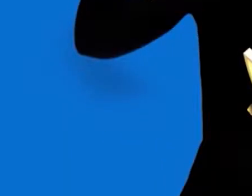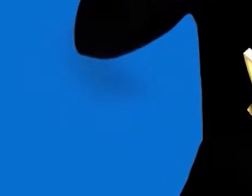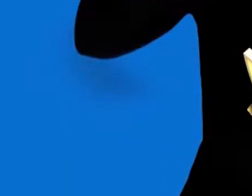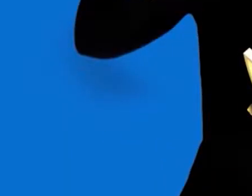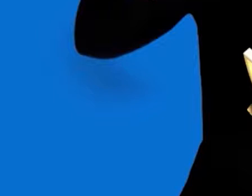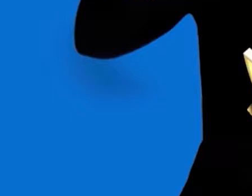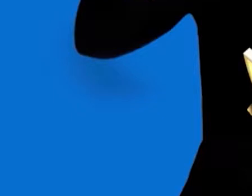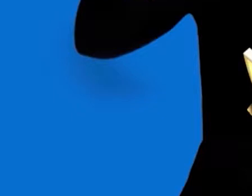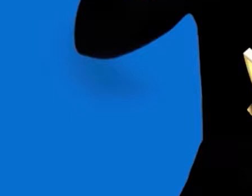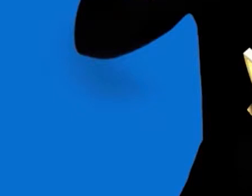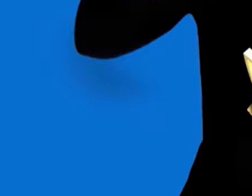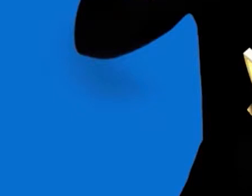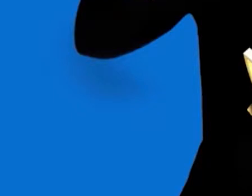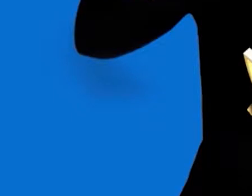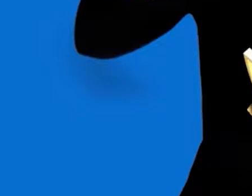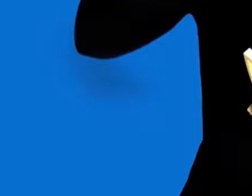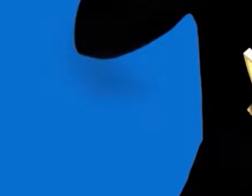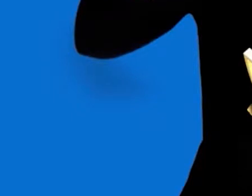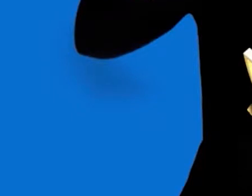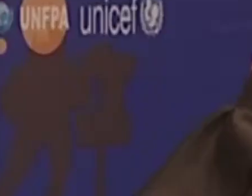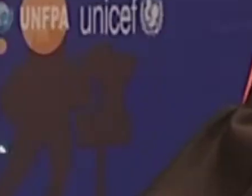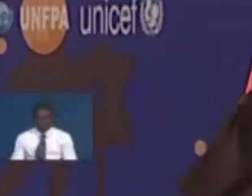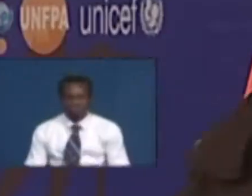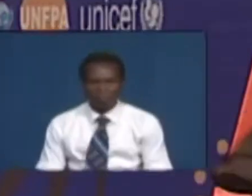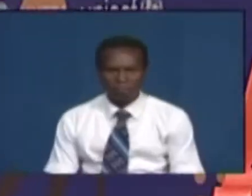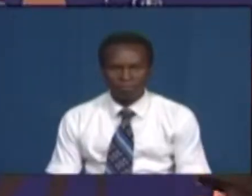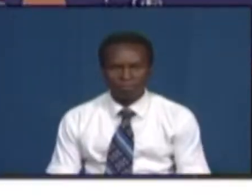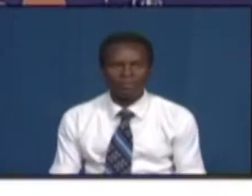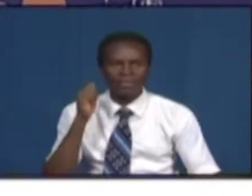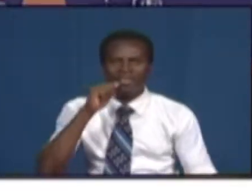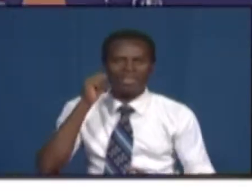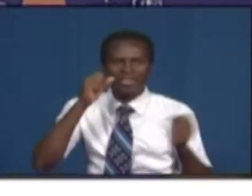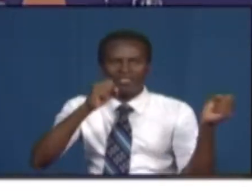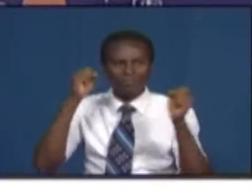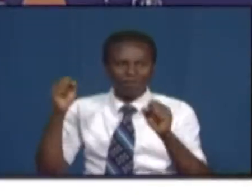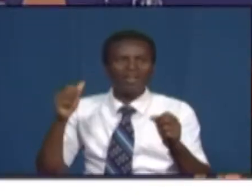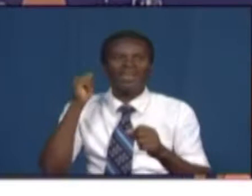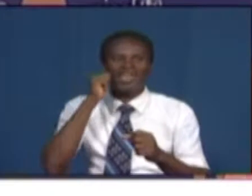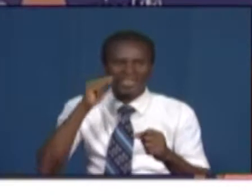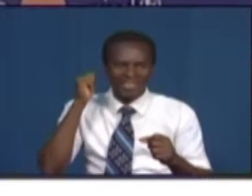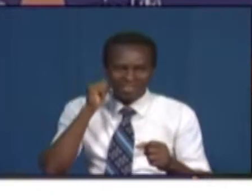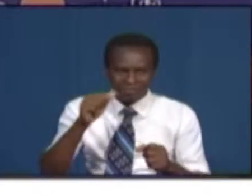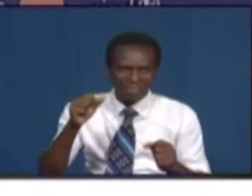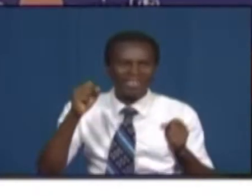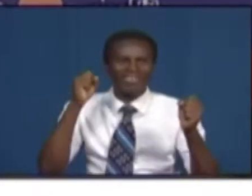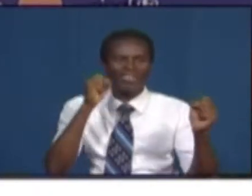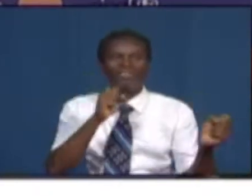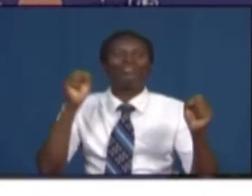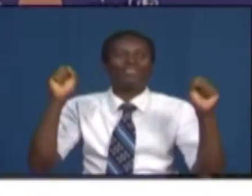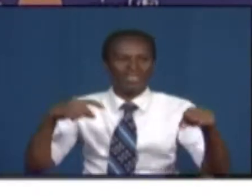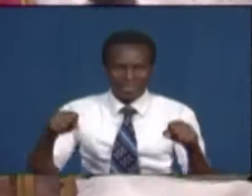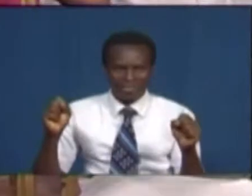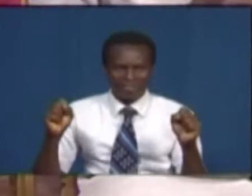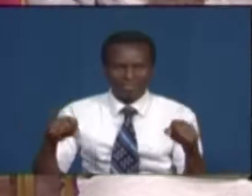Yeah, yeah, yeah. Yeah, yeah, yeah. Girls power. Girls power. Girls power. Yes,